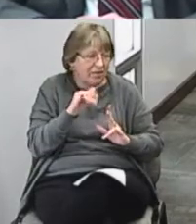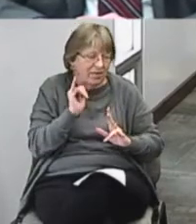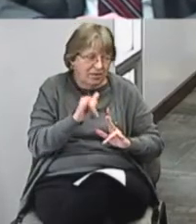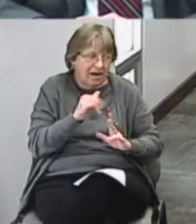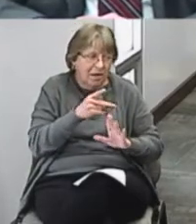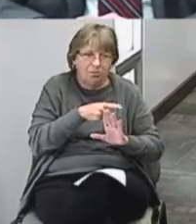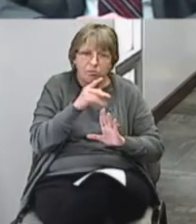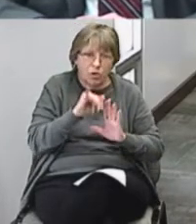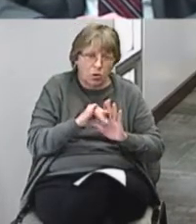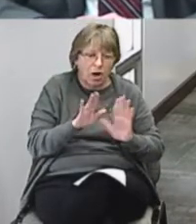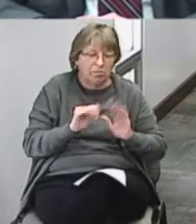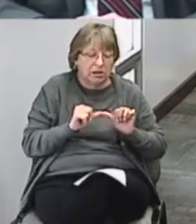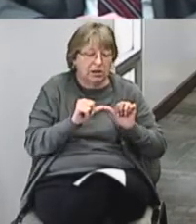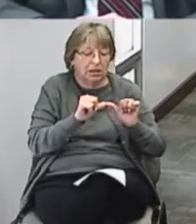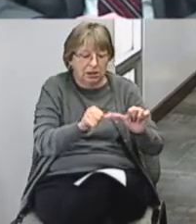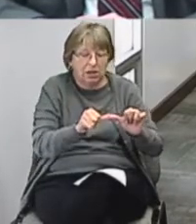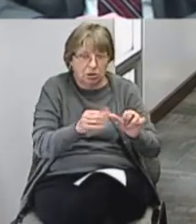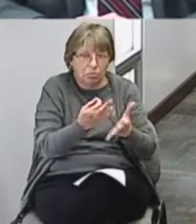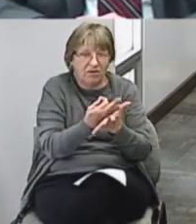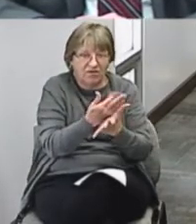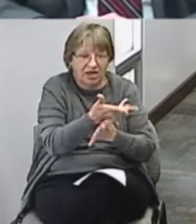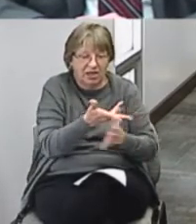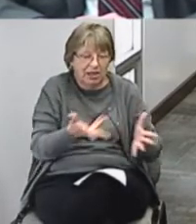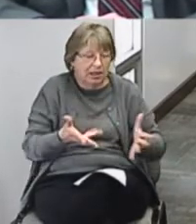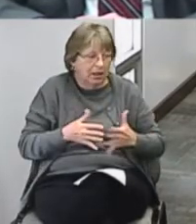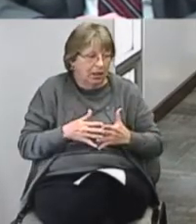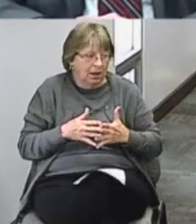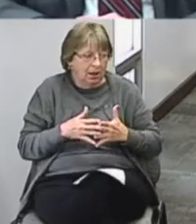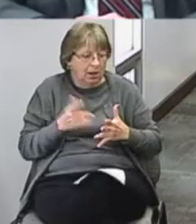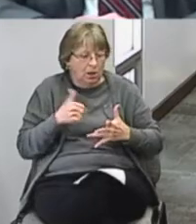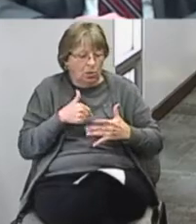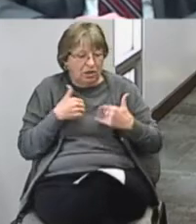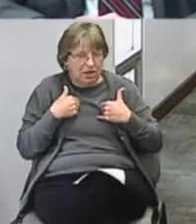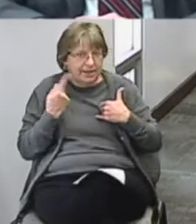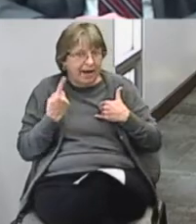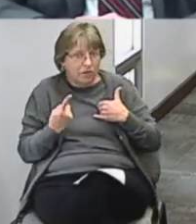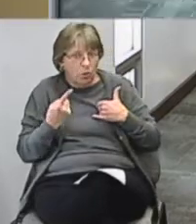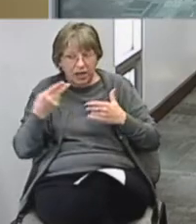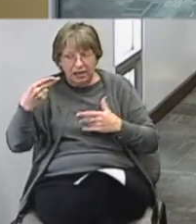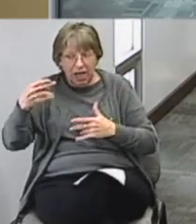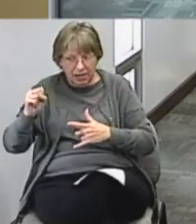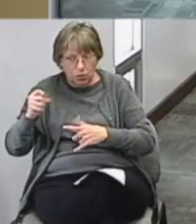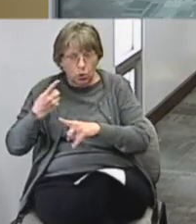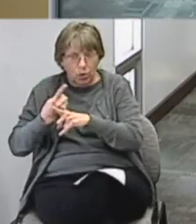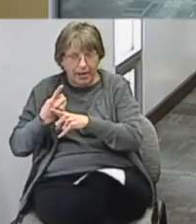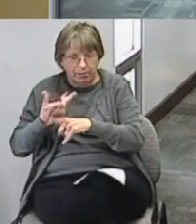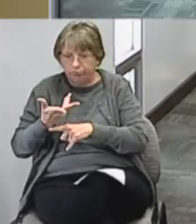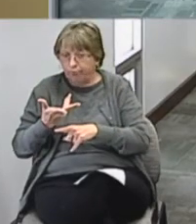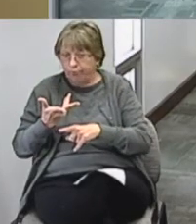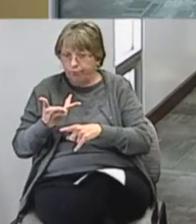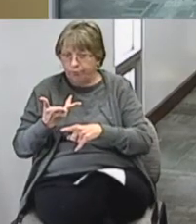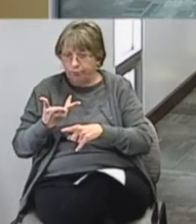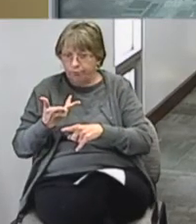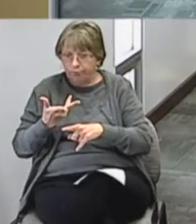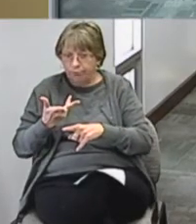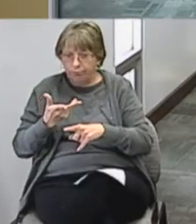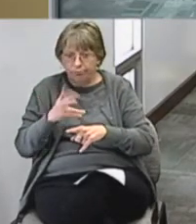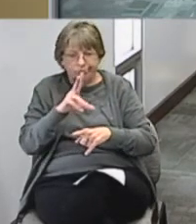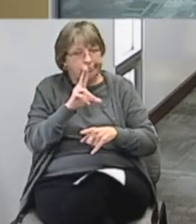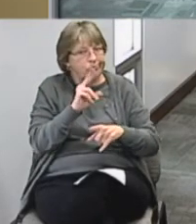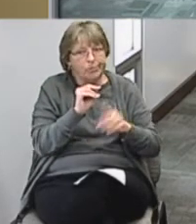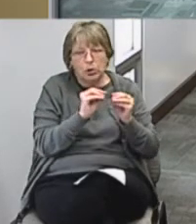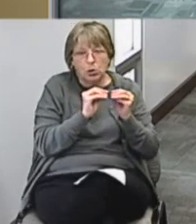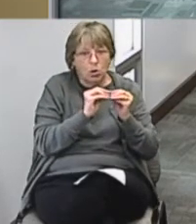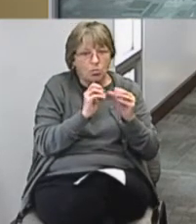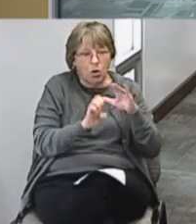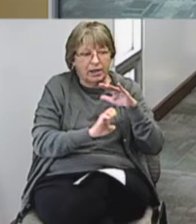been defunded. okay, good. That's Because we just need that have, for we just have the clarification. one Right. at the high Just school, have the one. right? No Yeah. more at the elementary. Okay. I